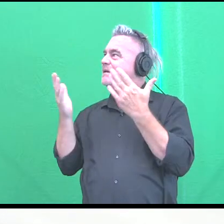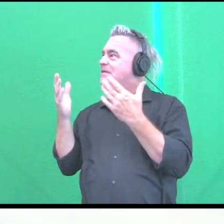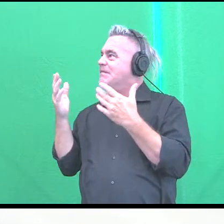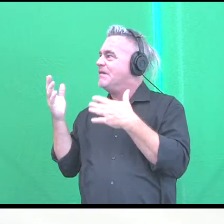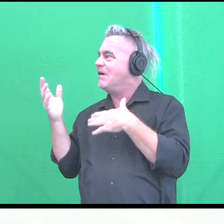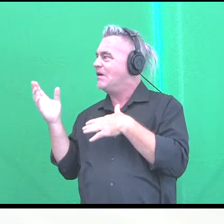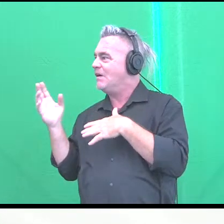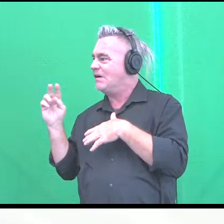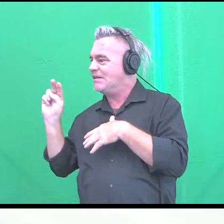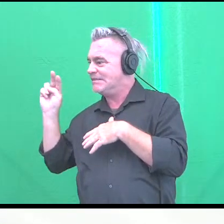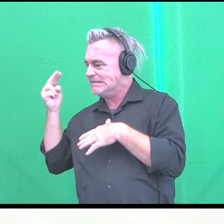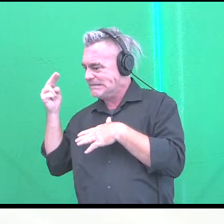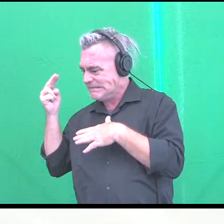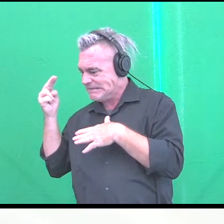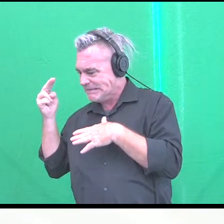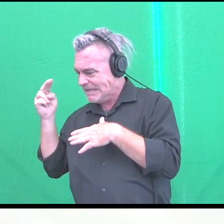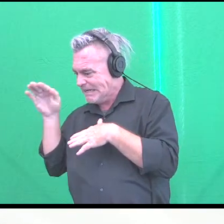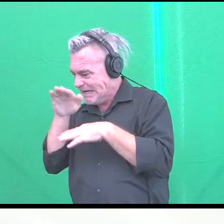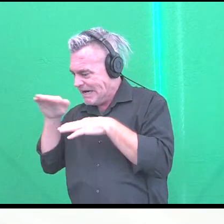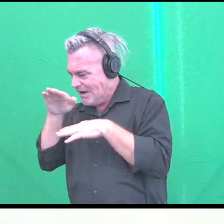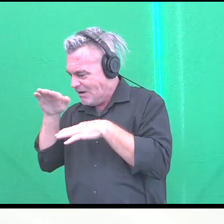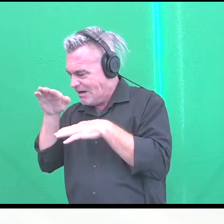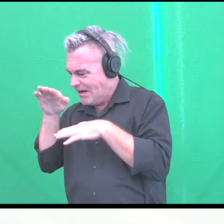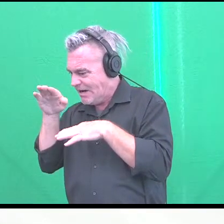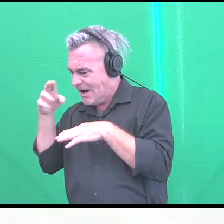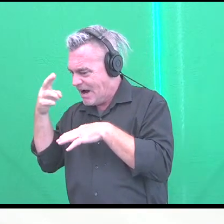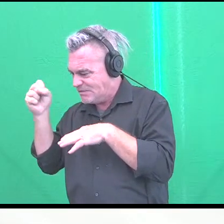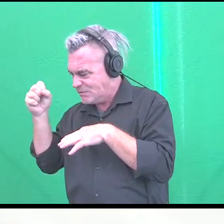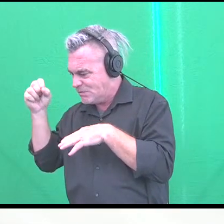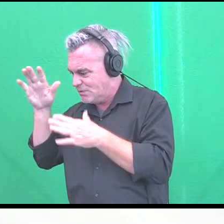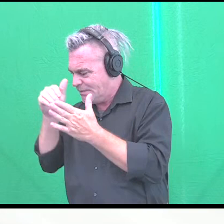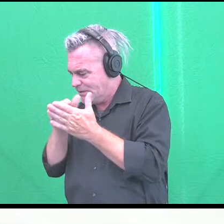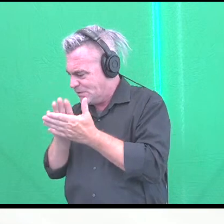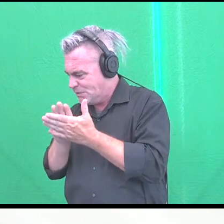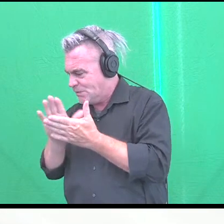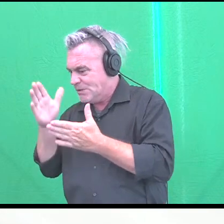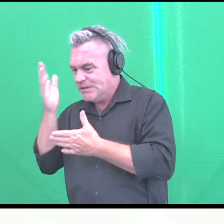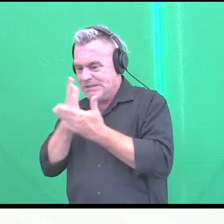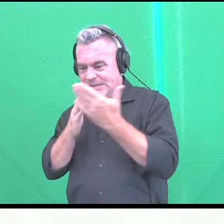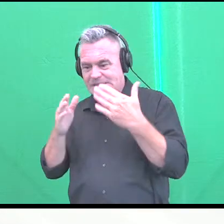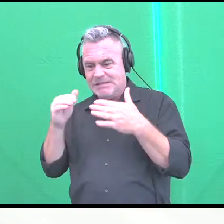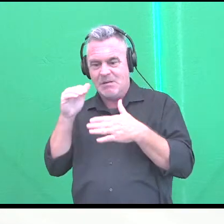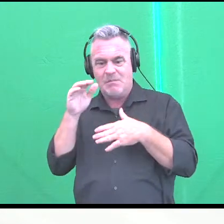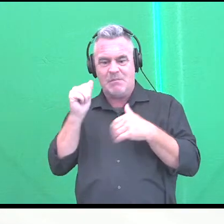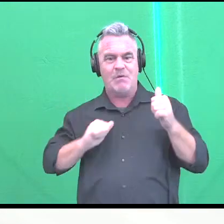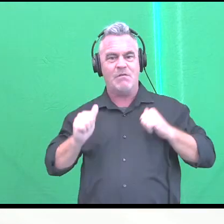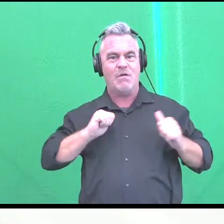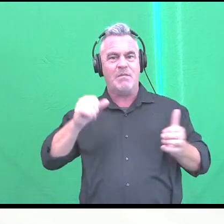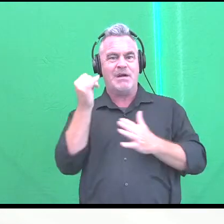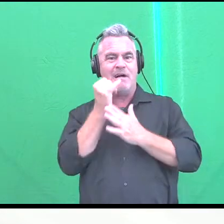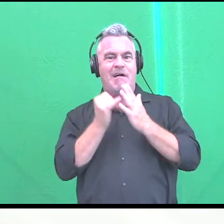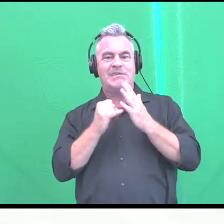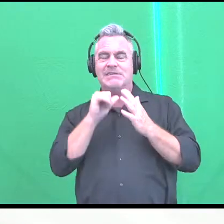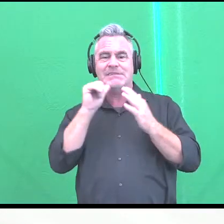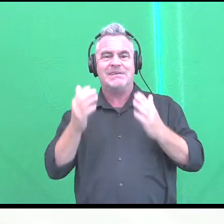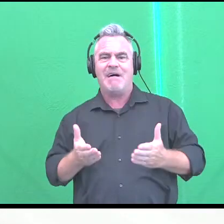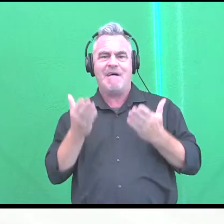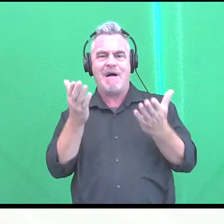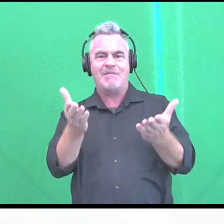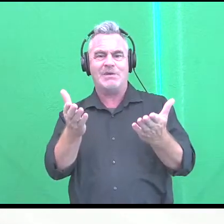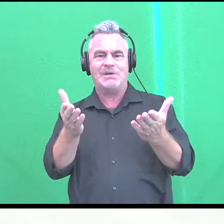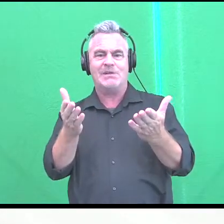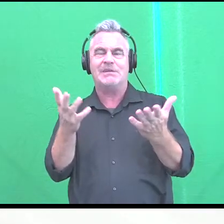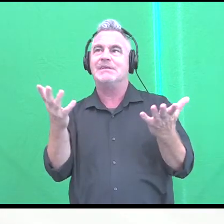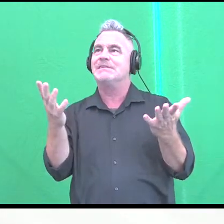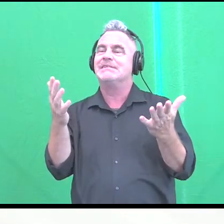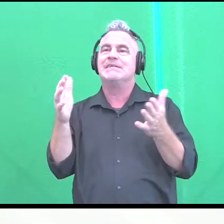level, that still have some visual and performing arts offerings that aren't being offered to our students, whether it's a